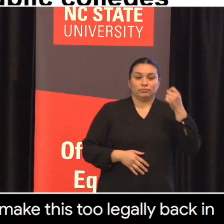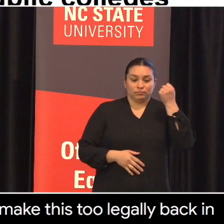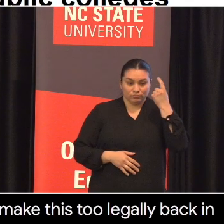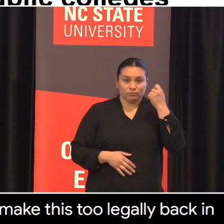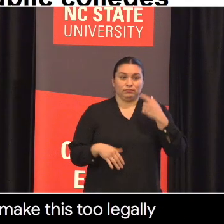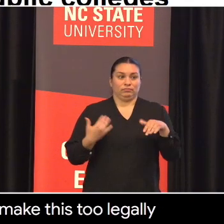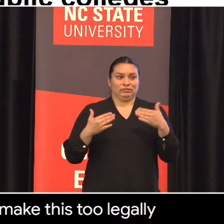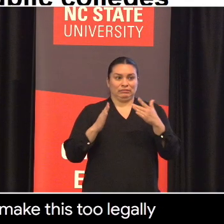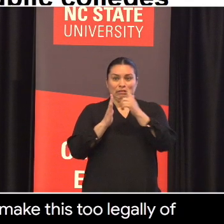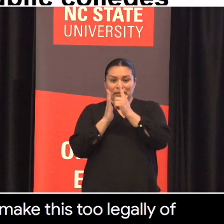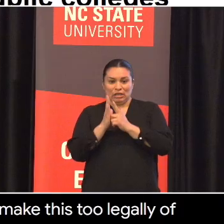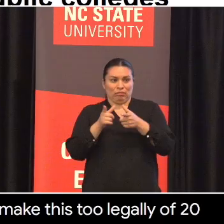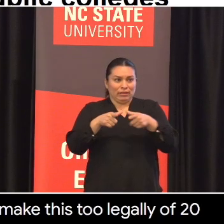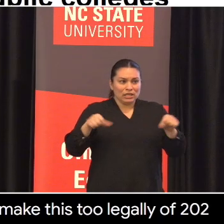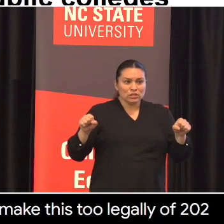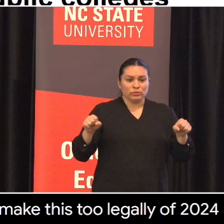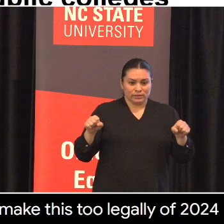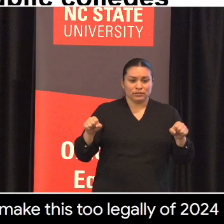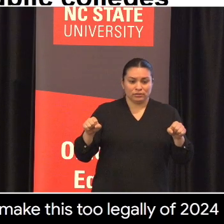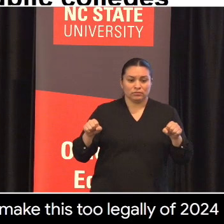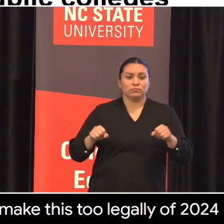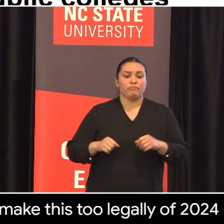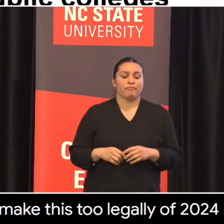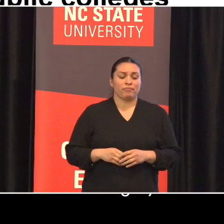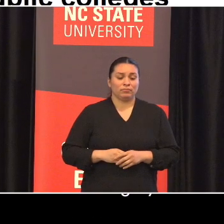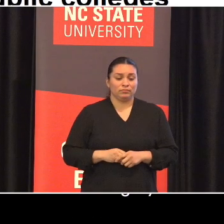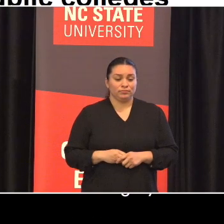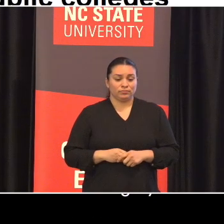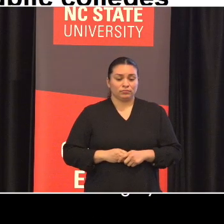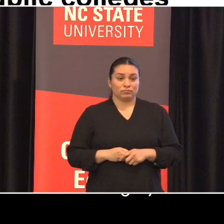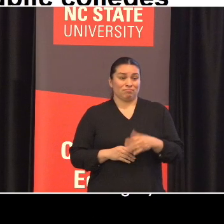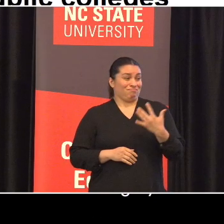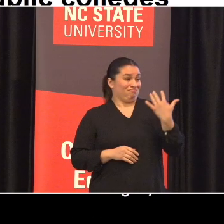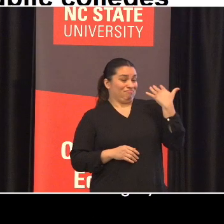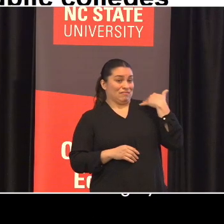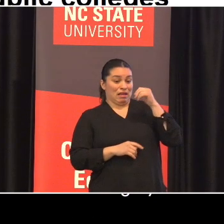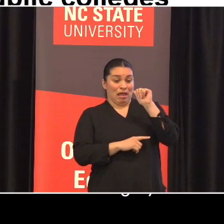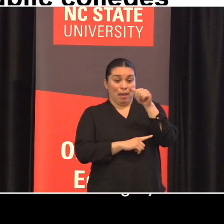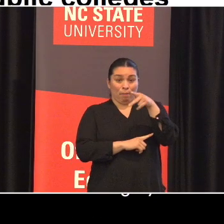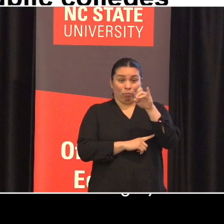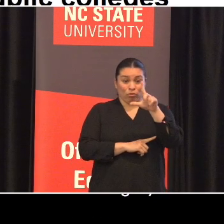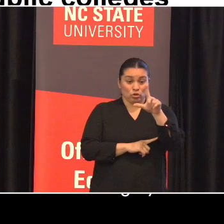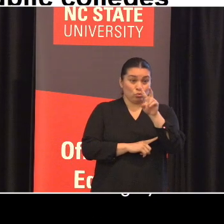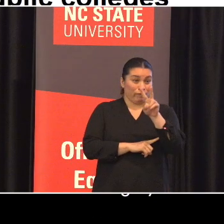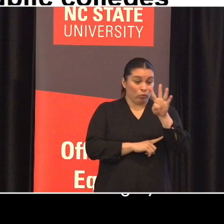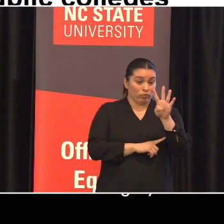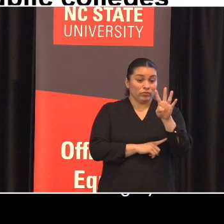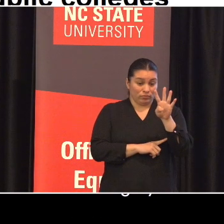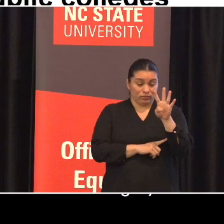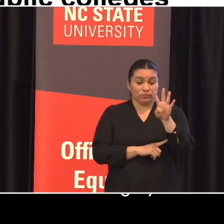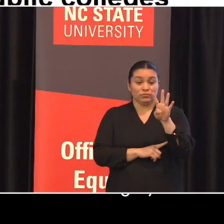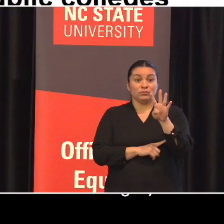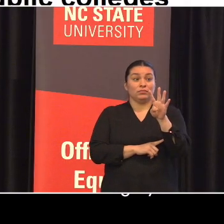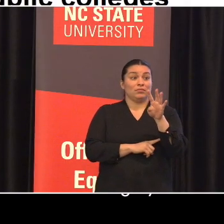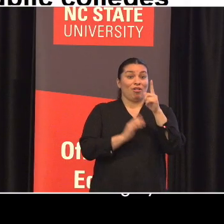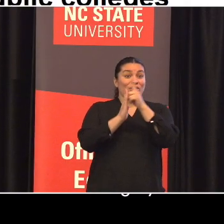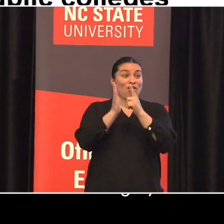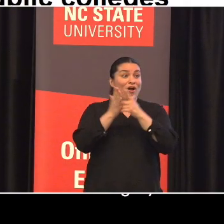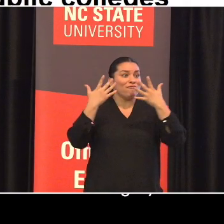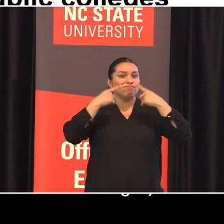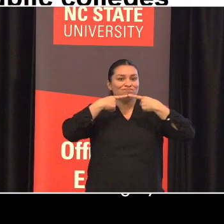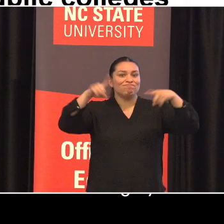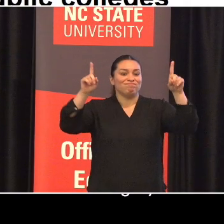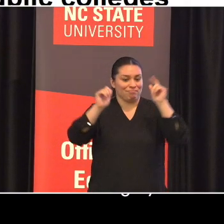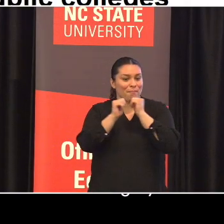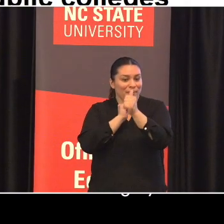in April of 2024, it was passed that there was an update to Title II of